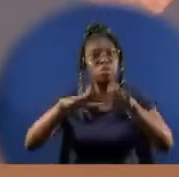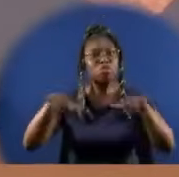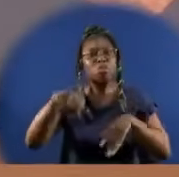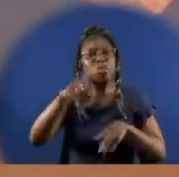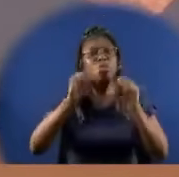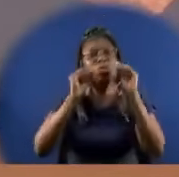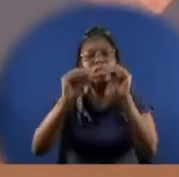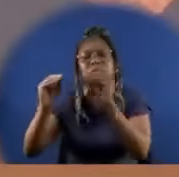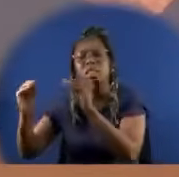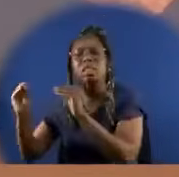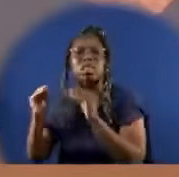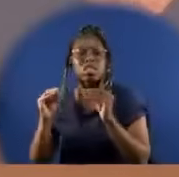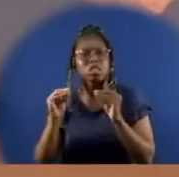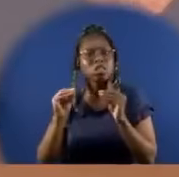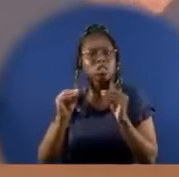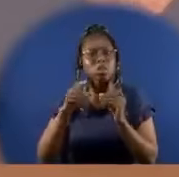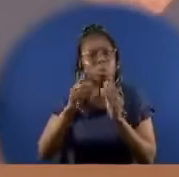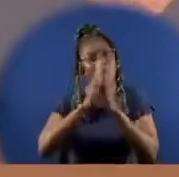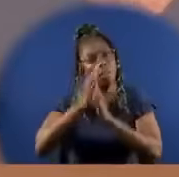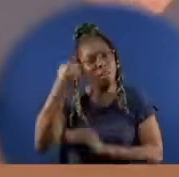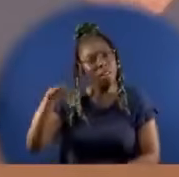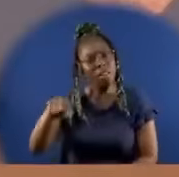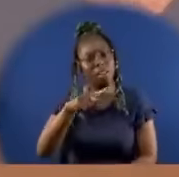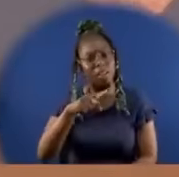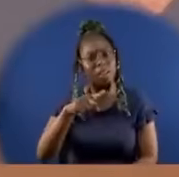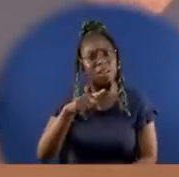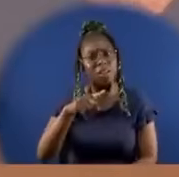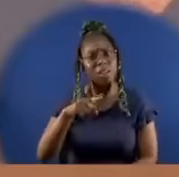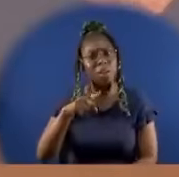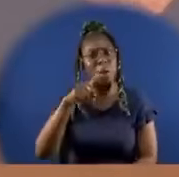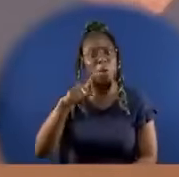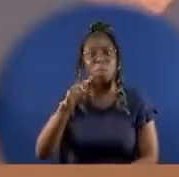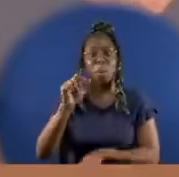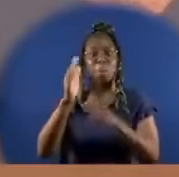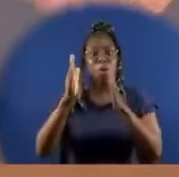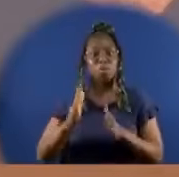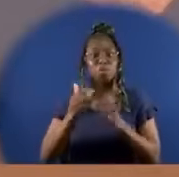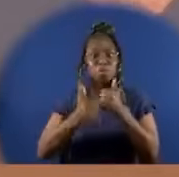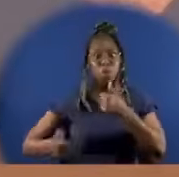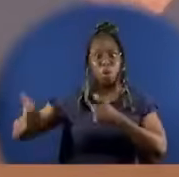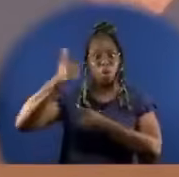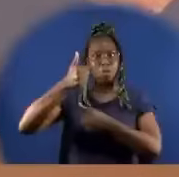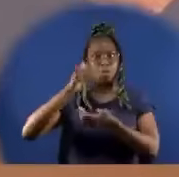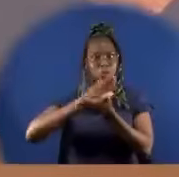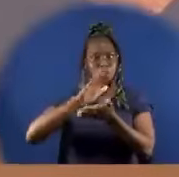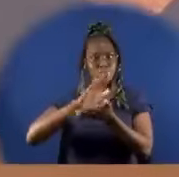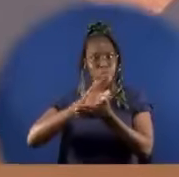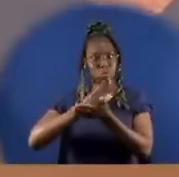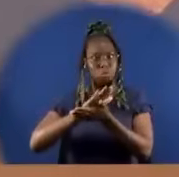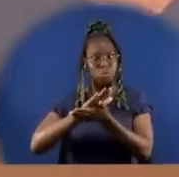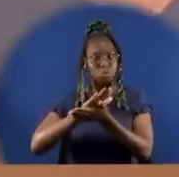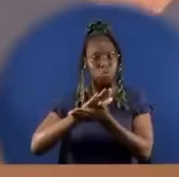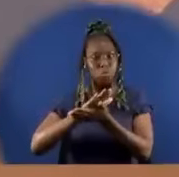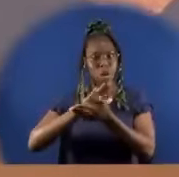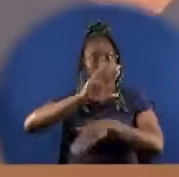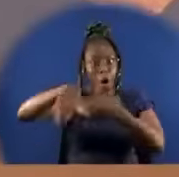in your class? When was the last time you prayed for the superintendent? Lord, have mercy. When was the last time?